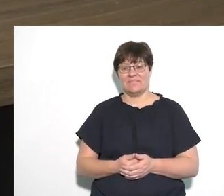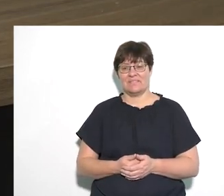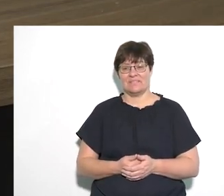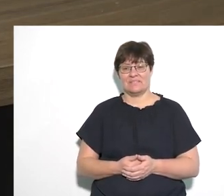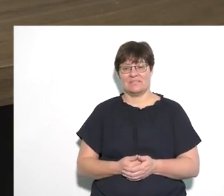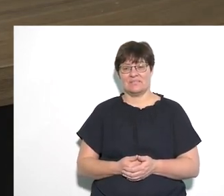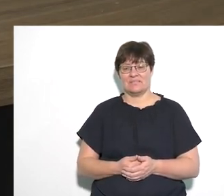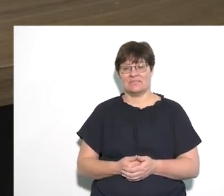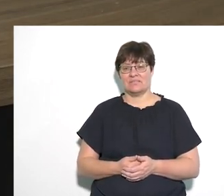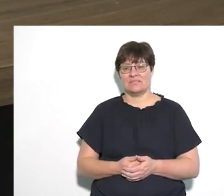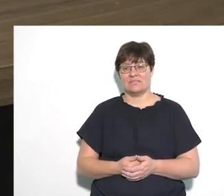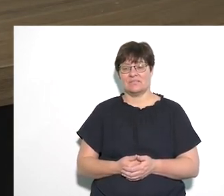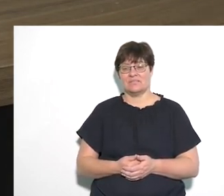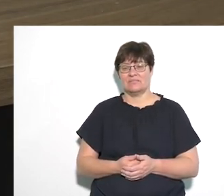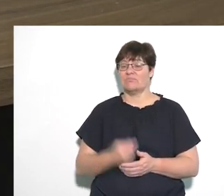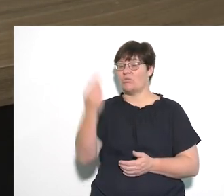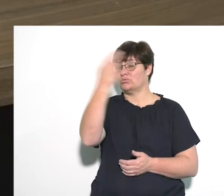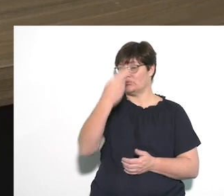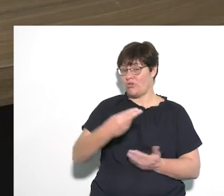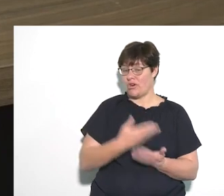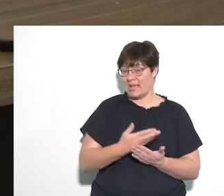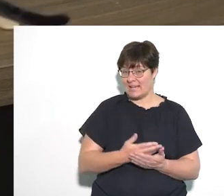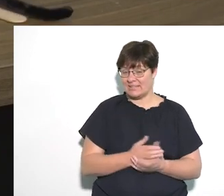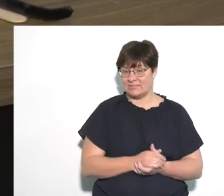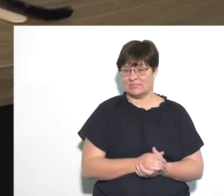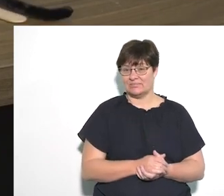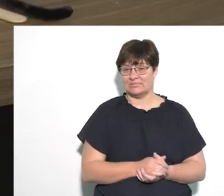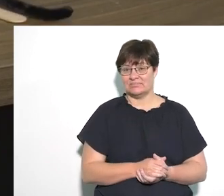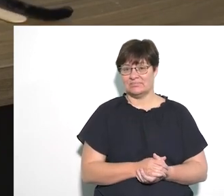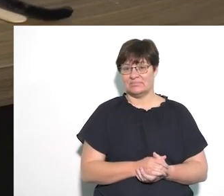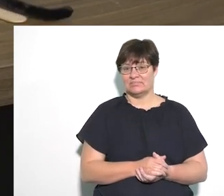so. And then you can draw your wings.